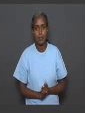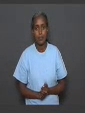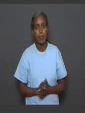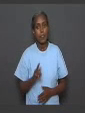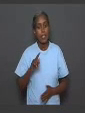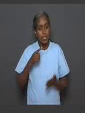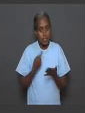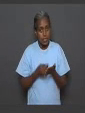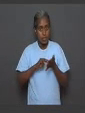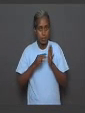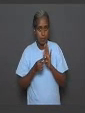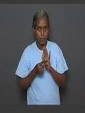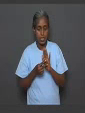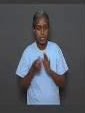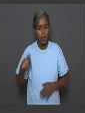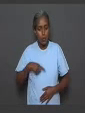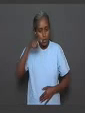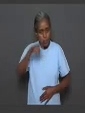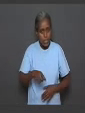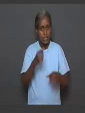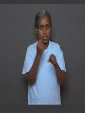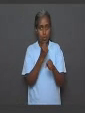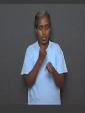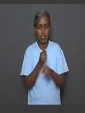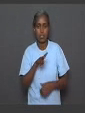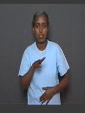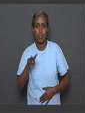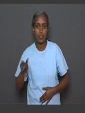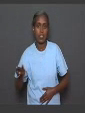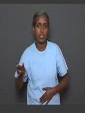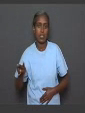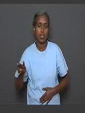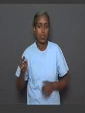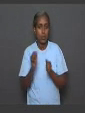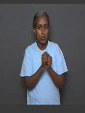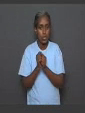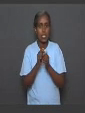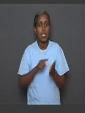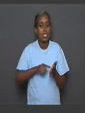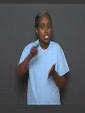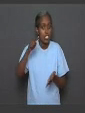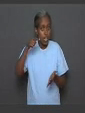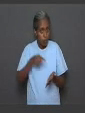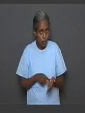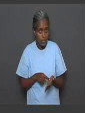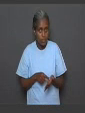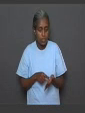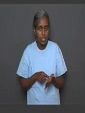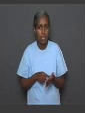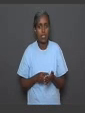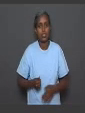This means that we must construct a vector with its initial point at